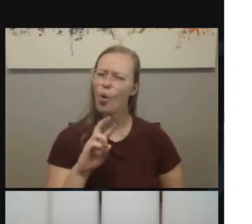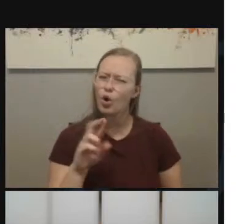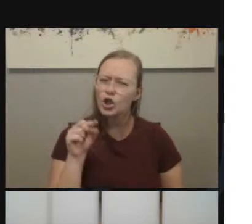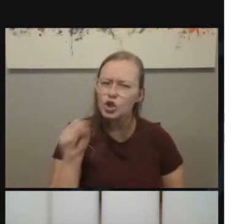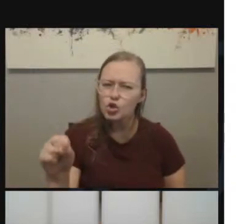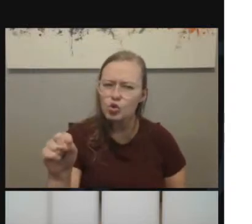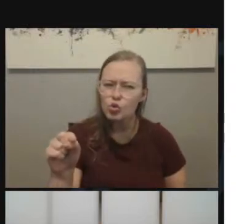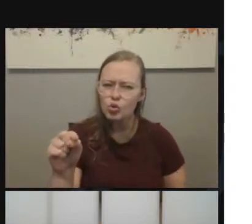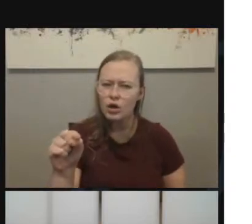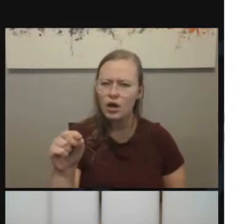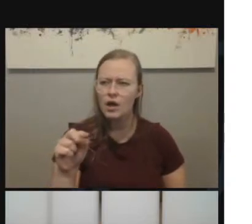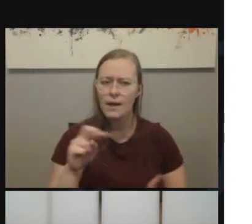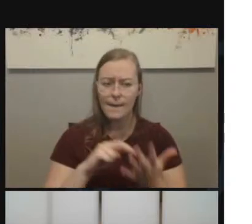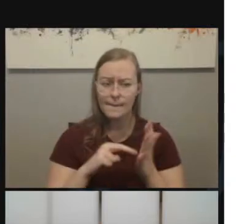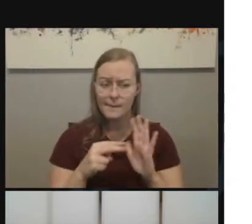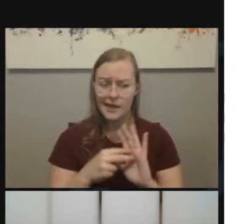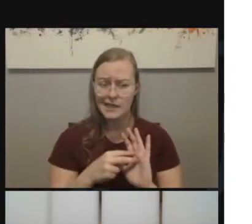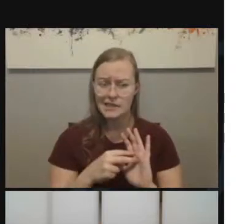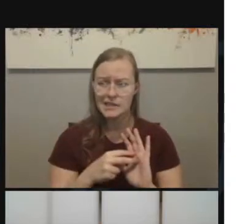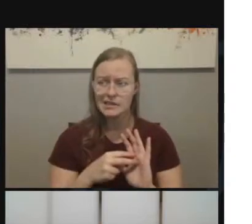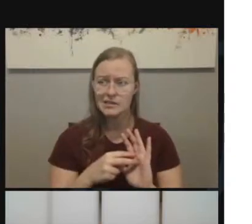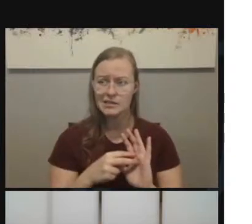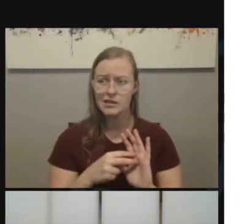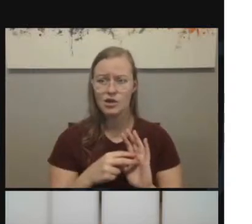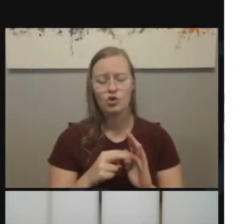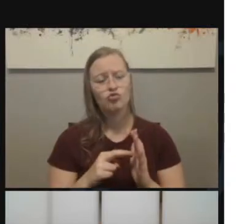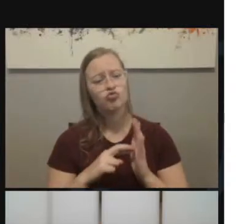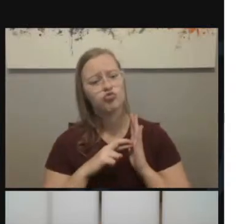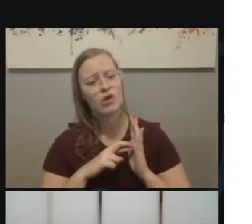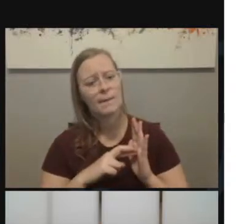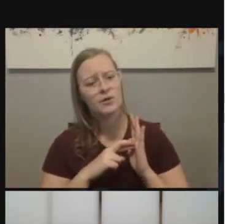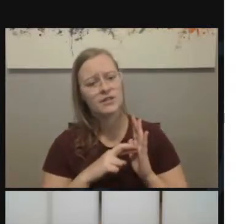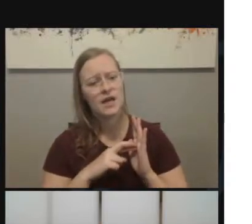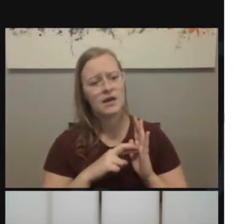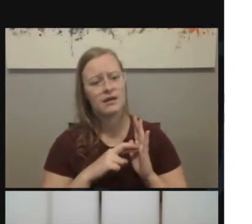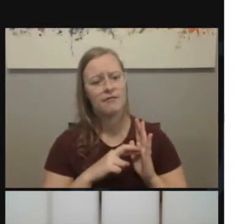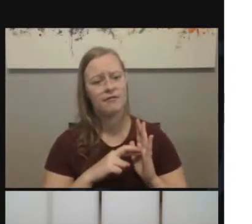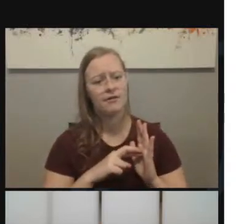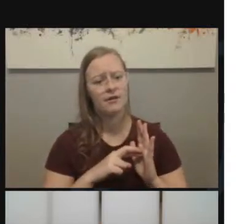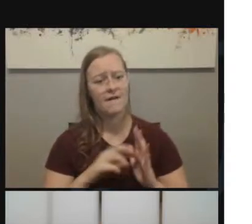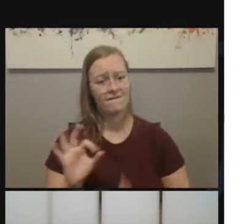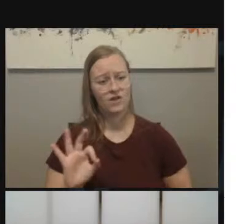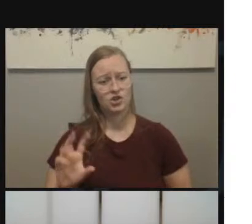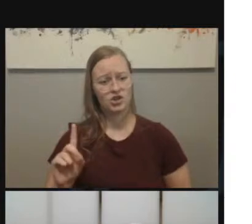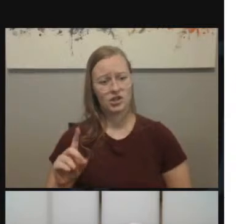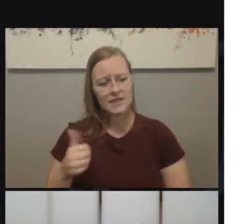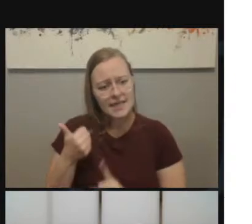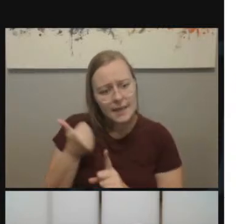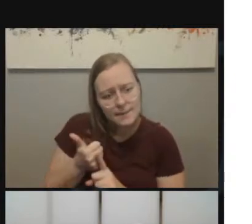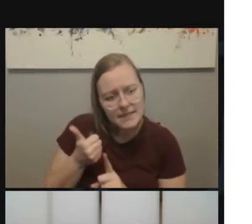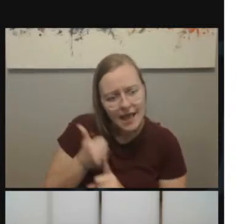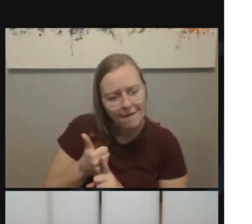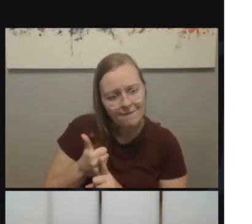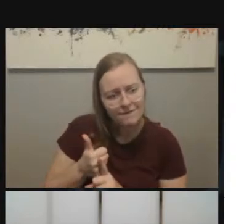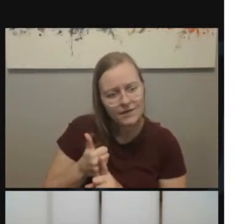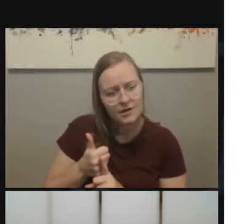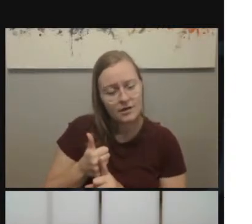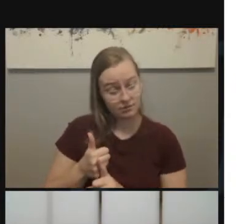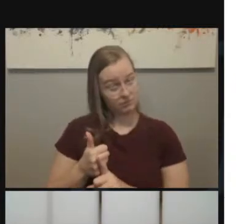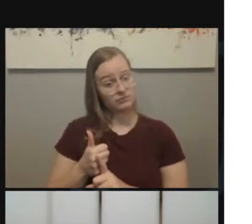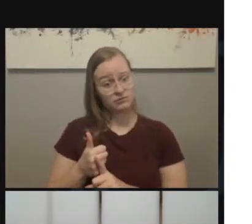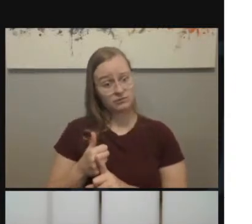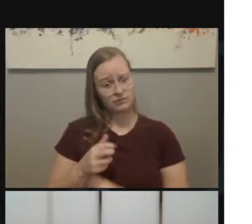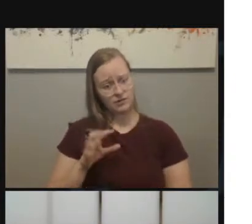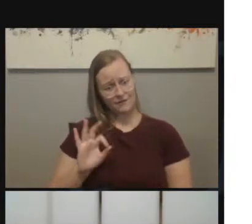you as being represented by Douglass himself? Was Douglass